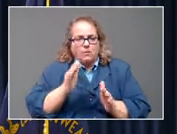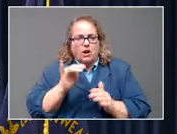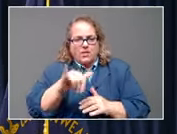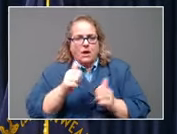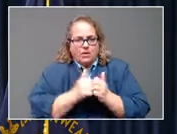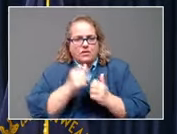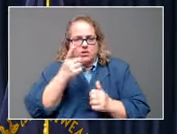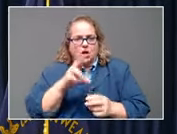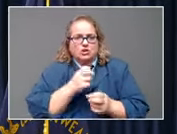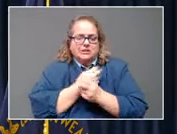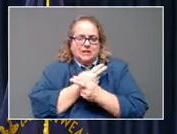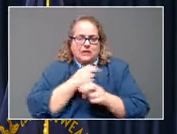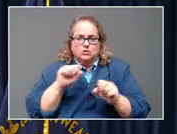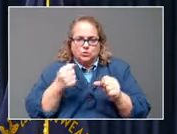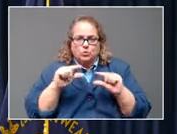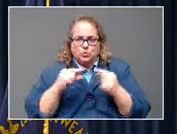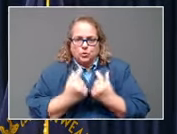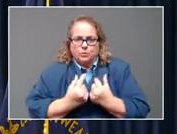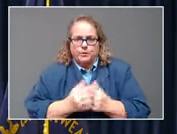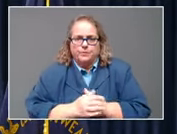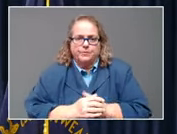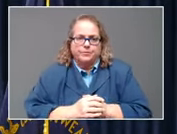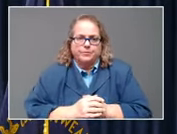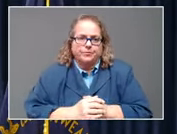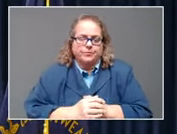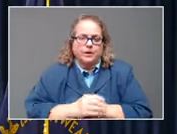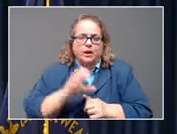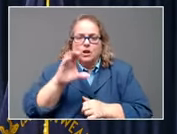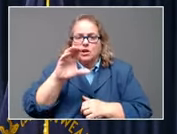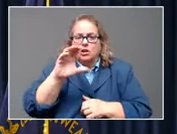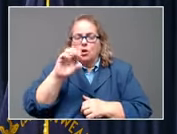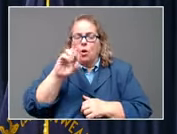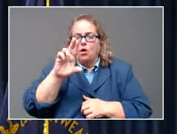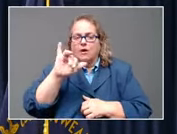group. Corinne Boyer from WEKU.